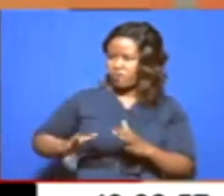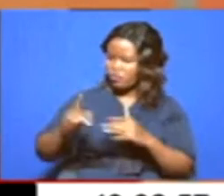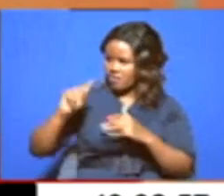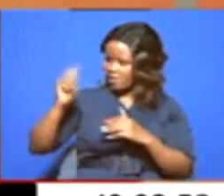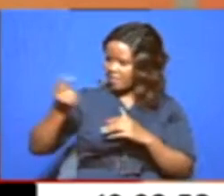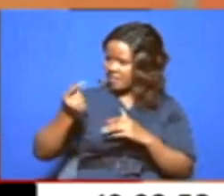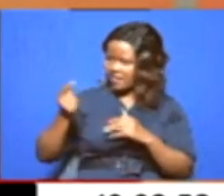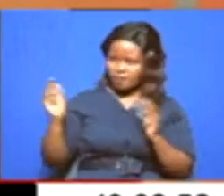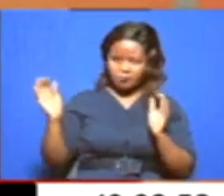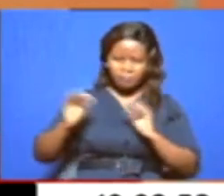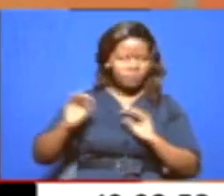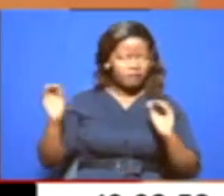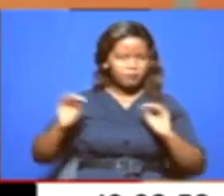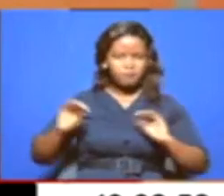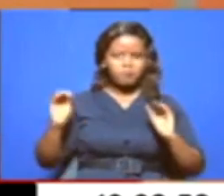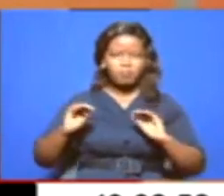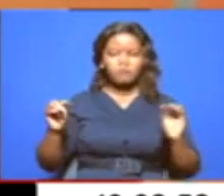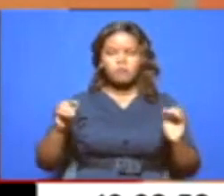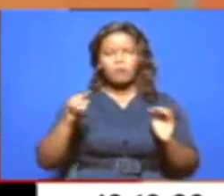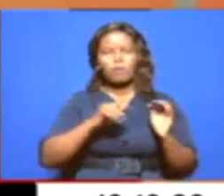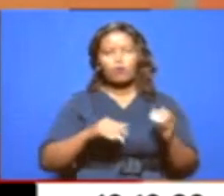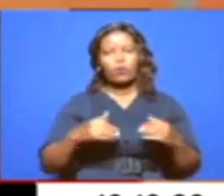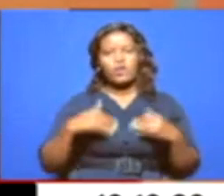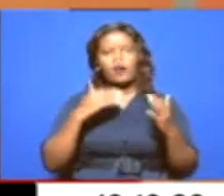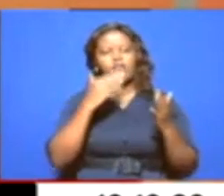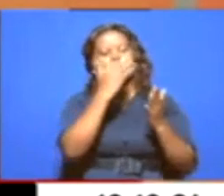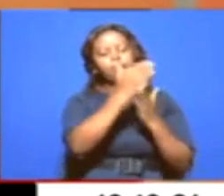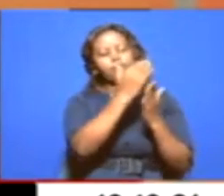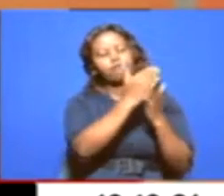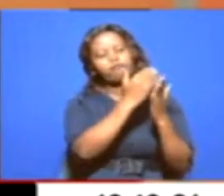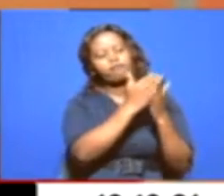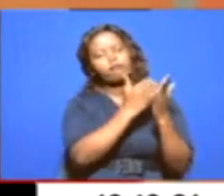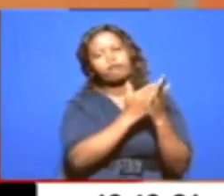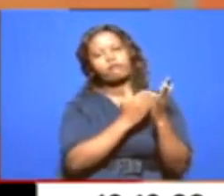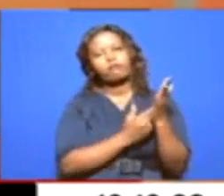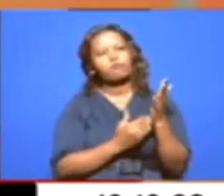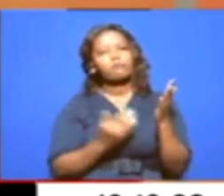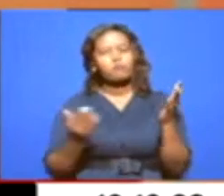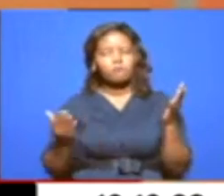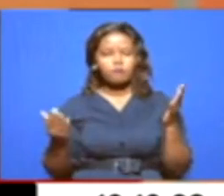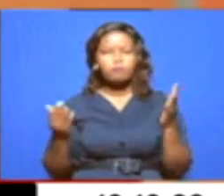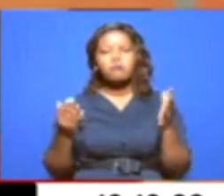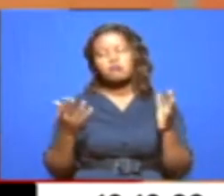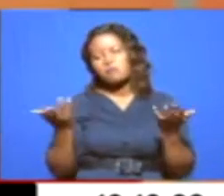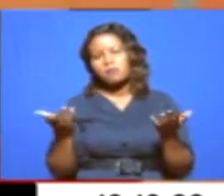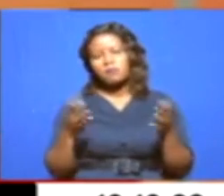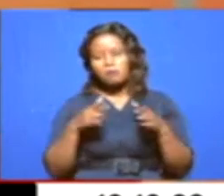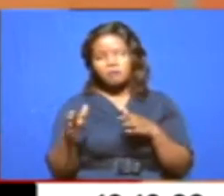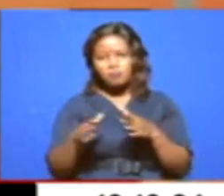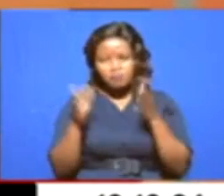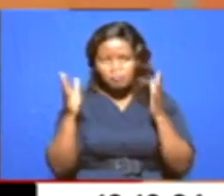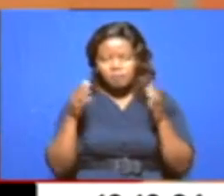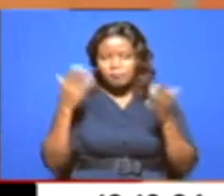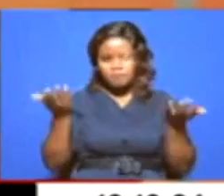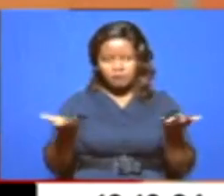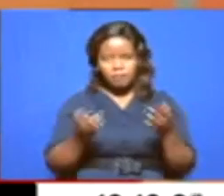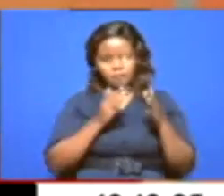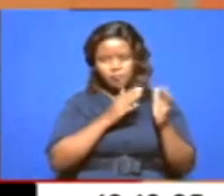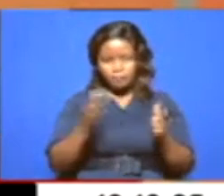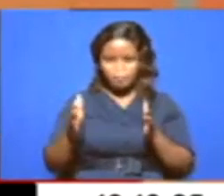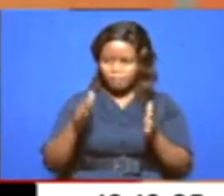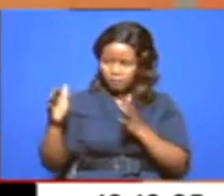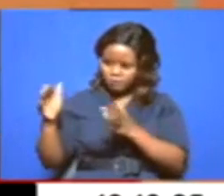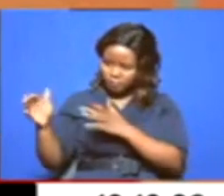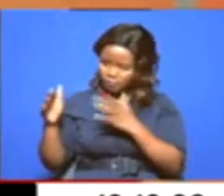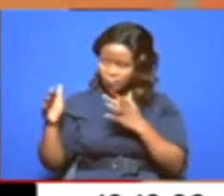is a program or you know, the way a course is designed, and it